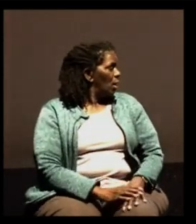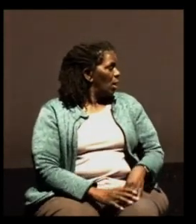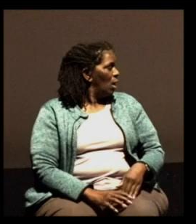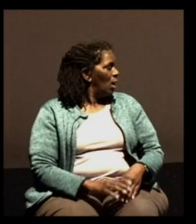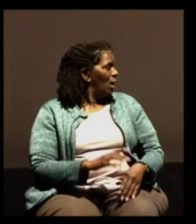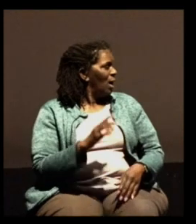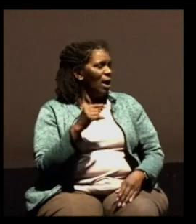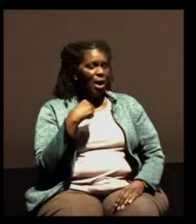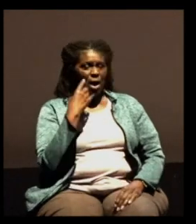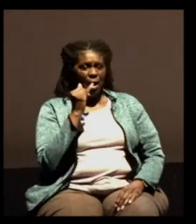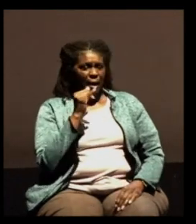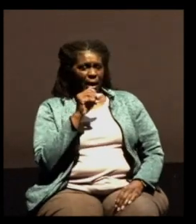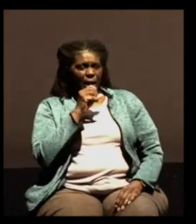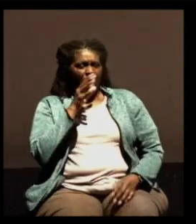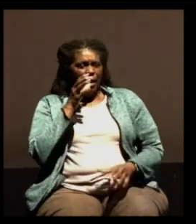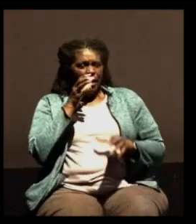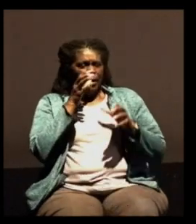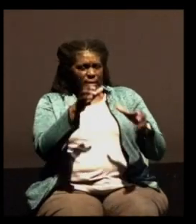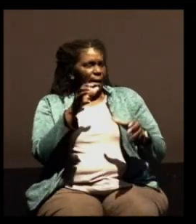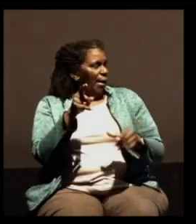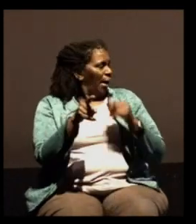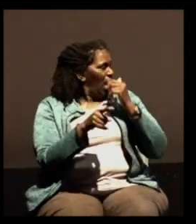at you, what's happening?